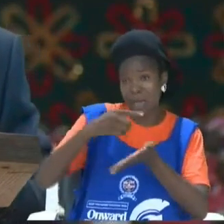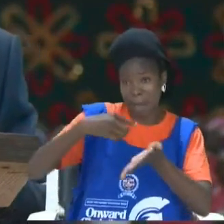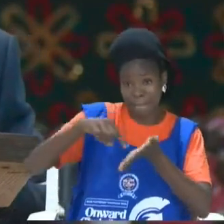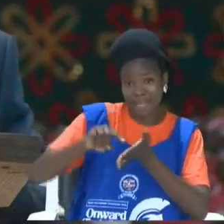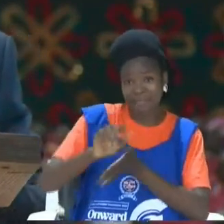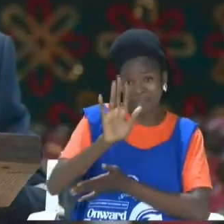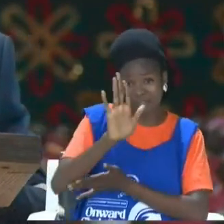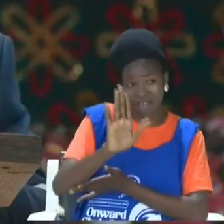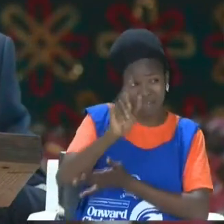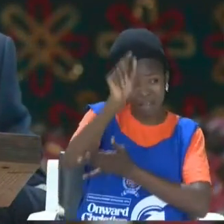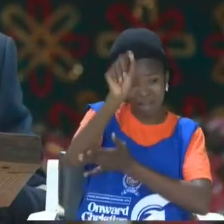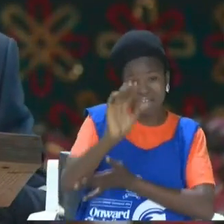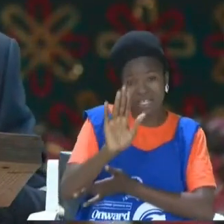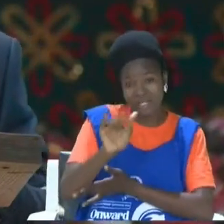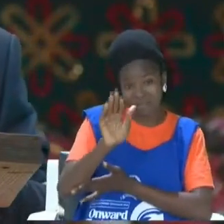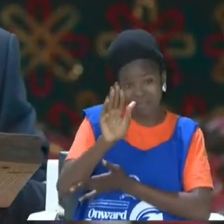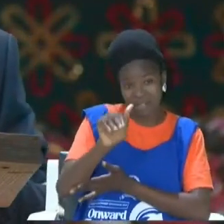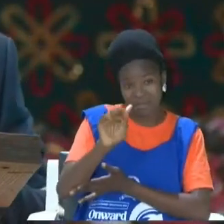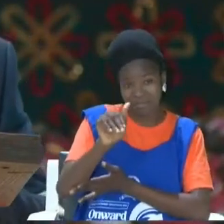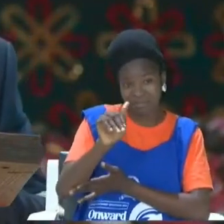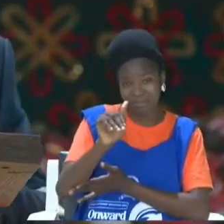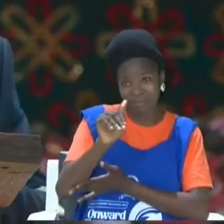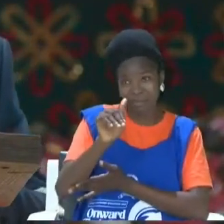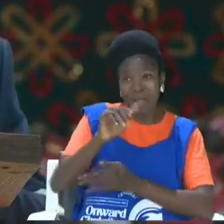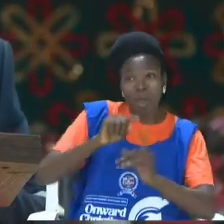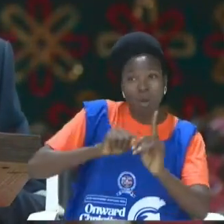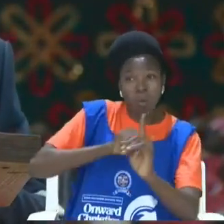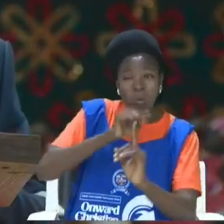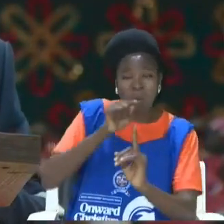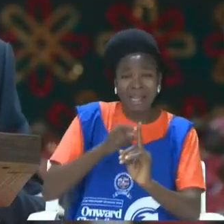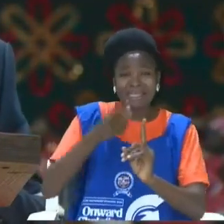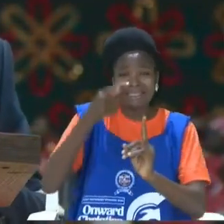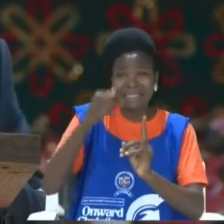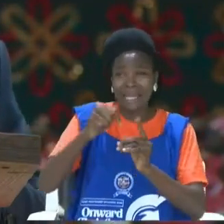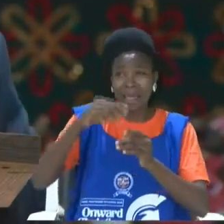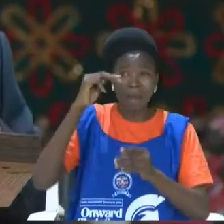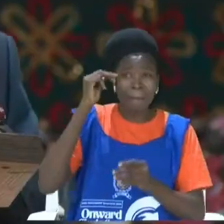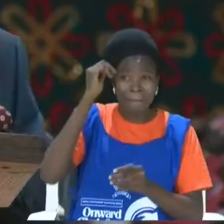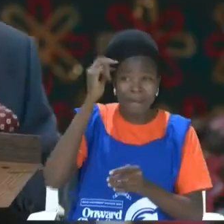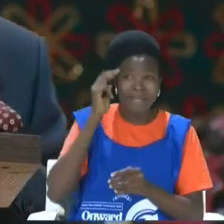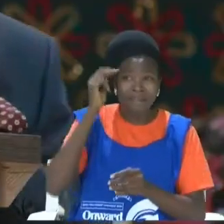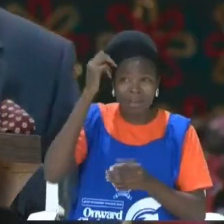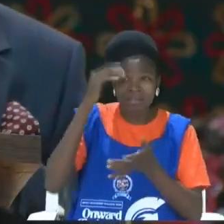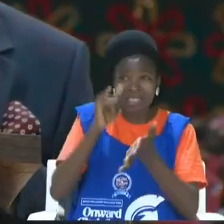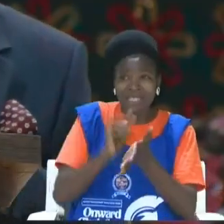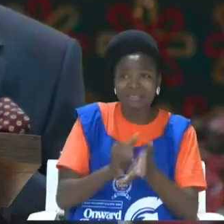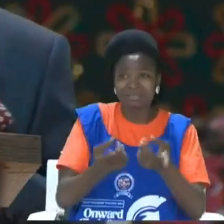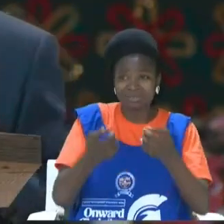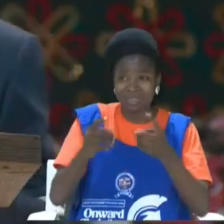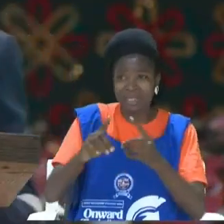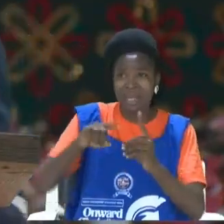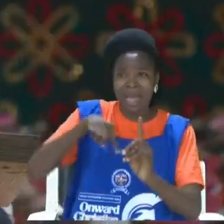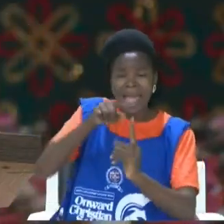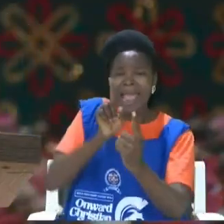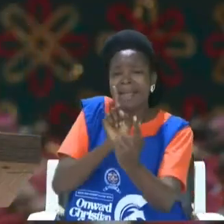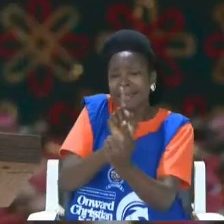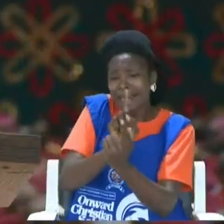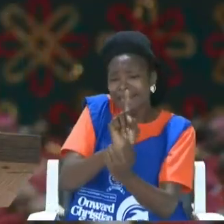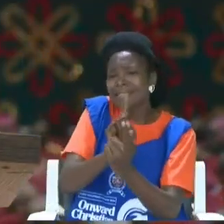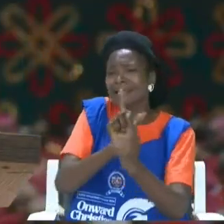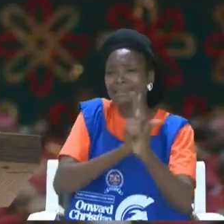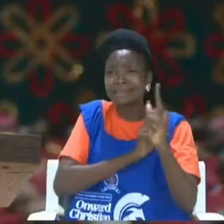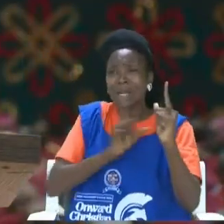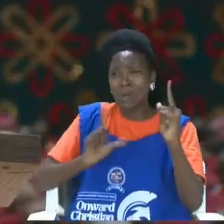chapter 5 verse 15, when the madman of Gadarenes encountered the